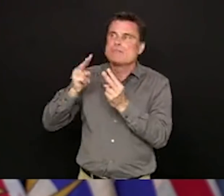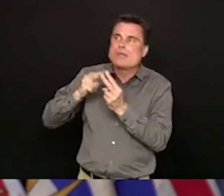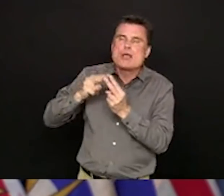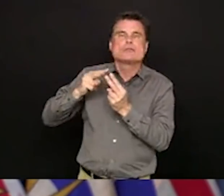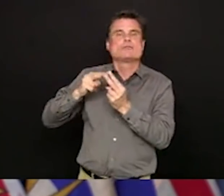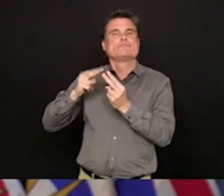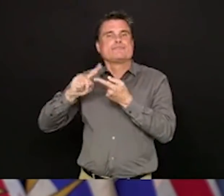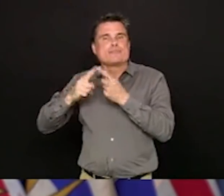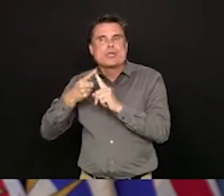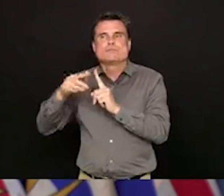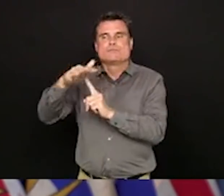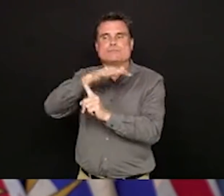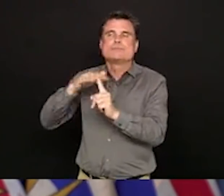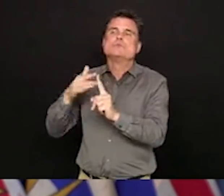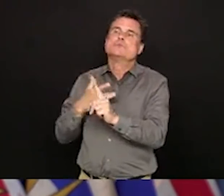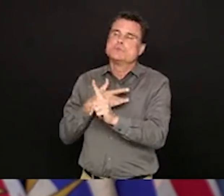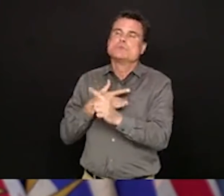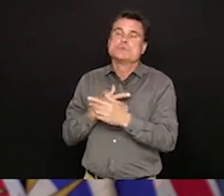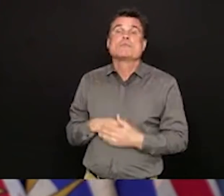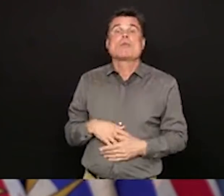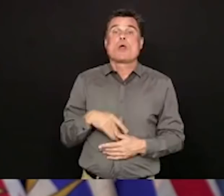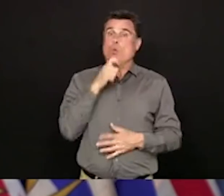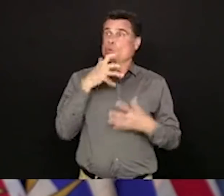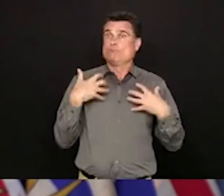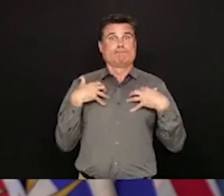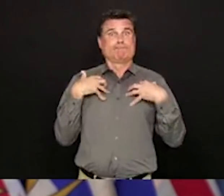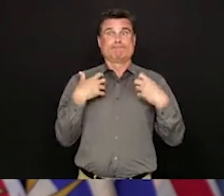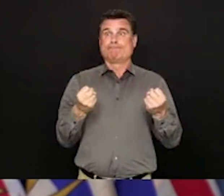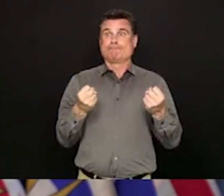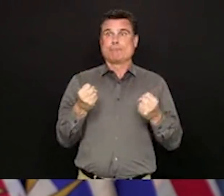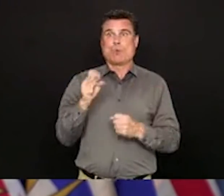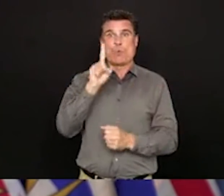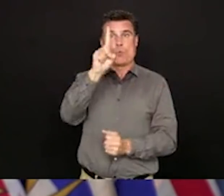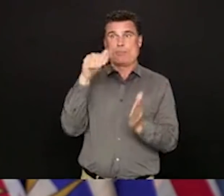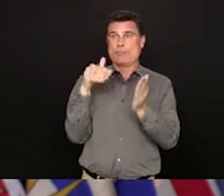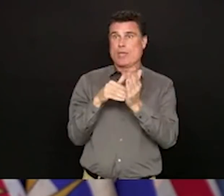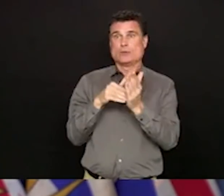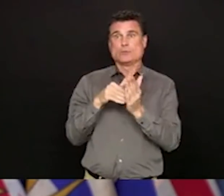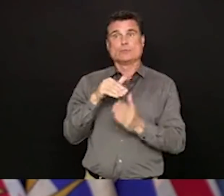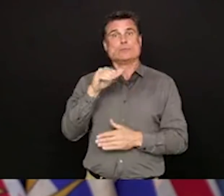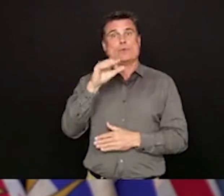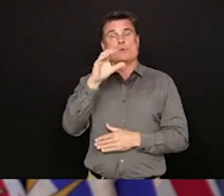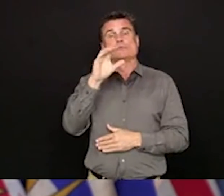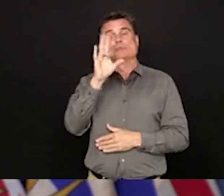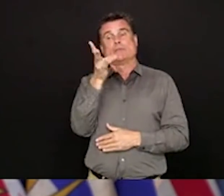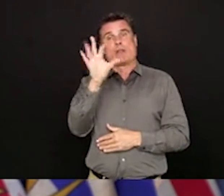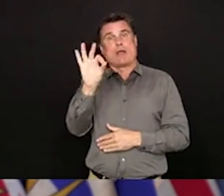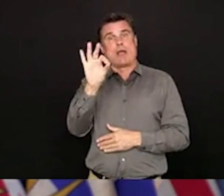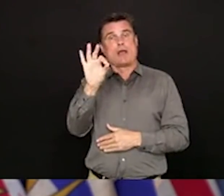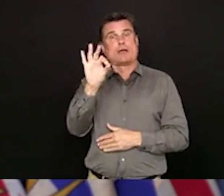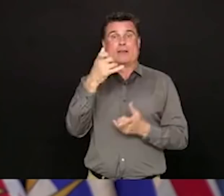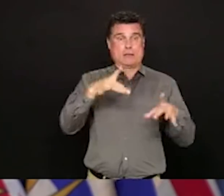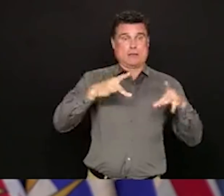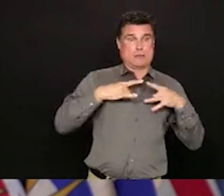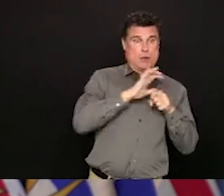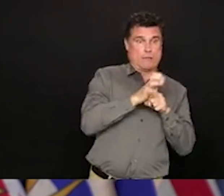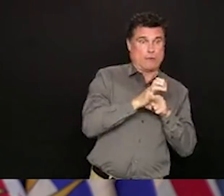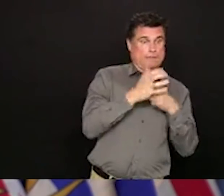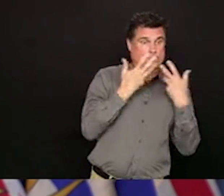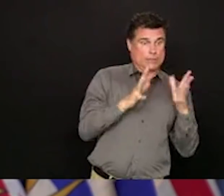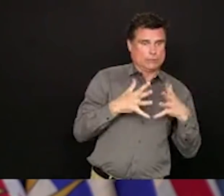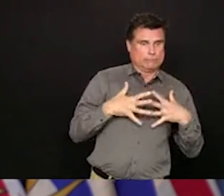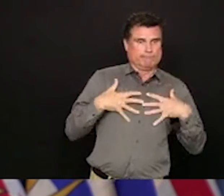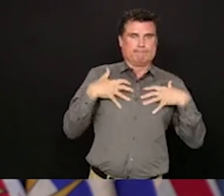As we talked about yesterday, we continue to experience new community outbreaks in British Columbia, and this, of course, is very,